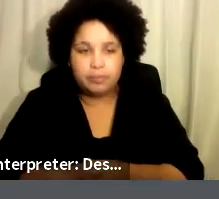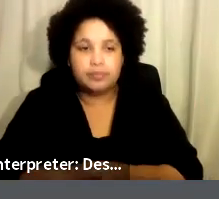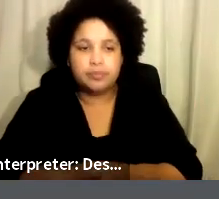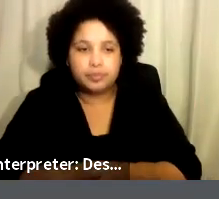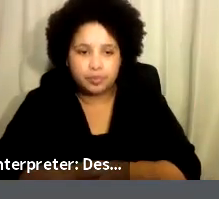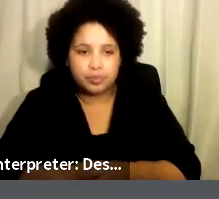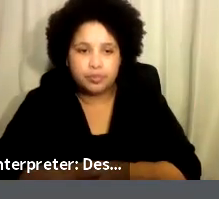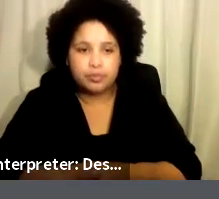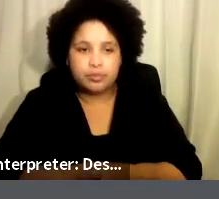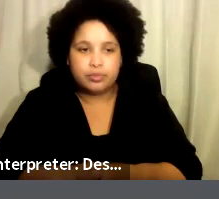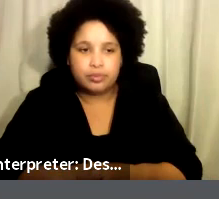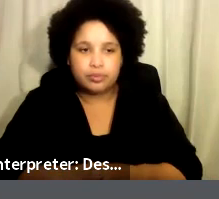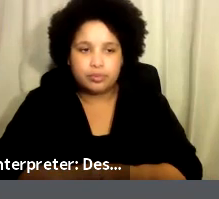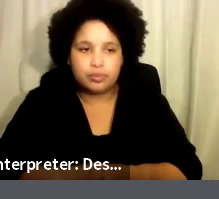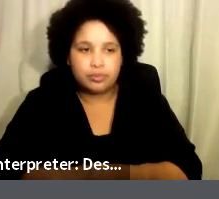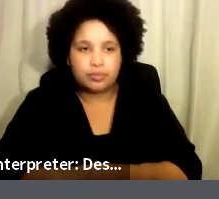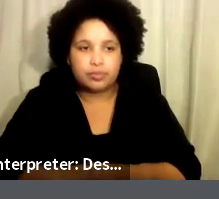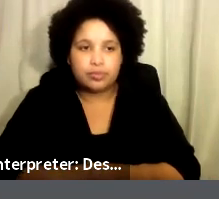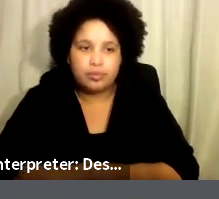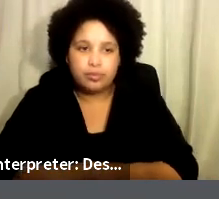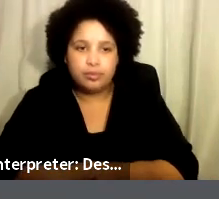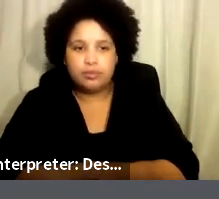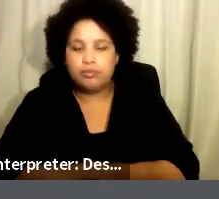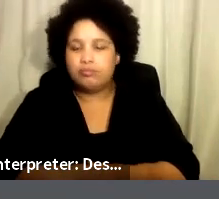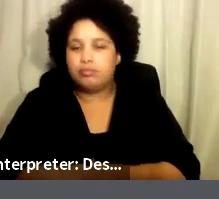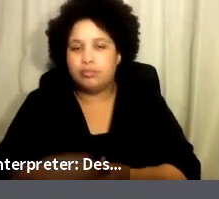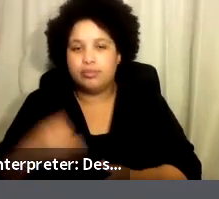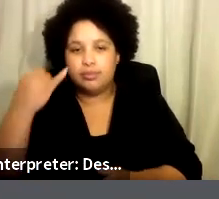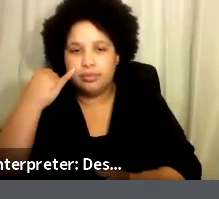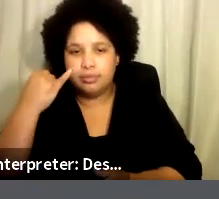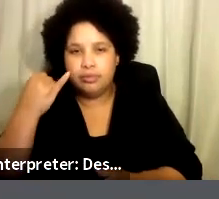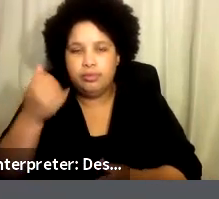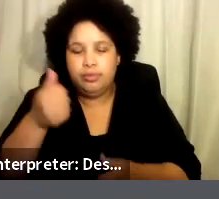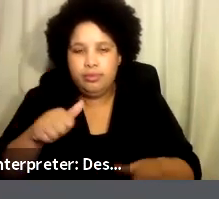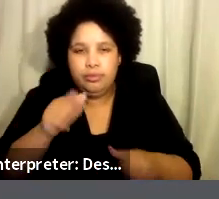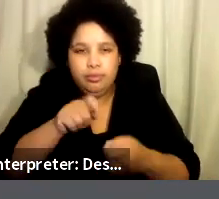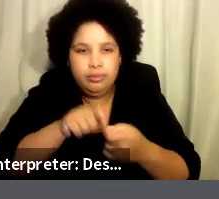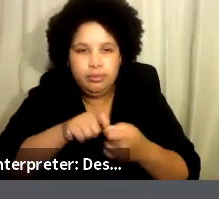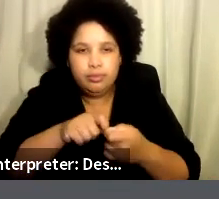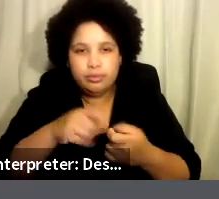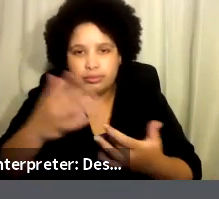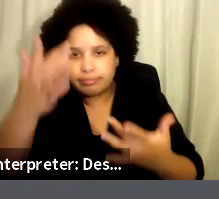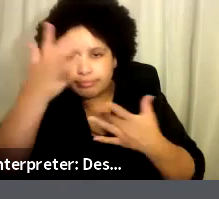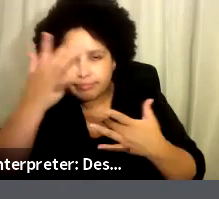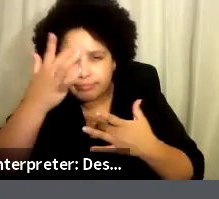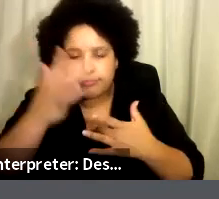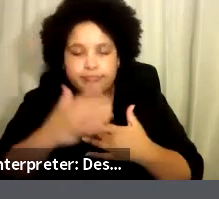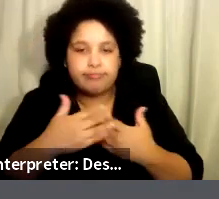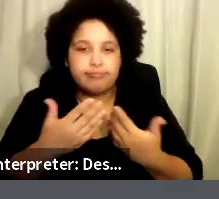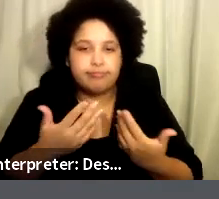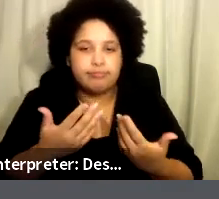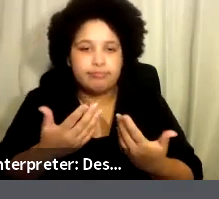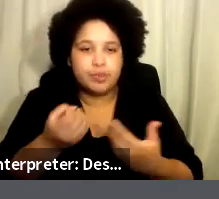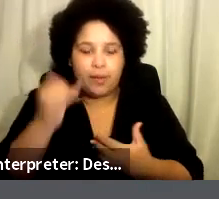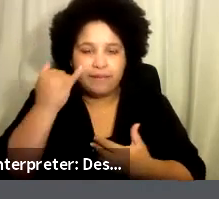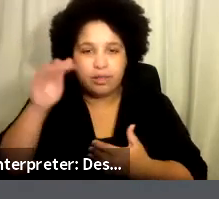ask just the history of the child, if there's any specific illness, or if